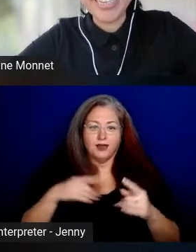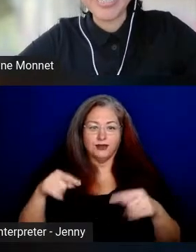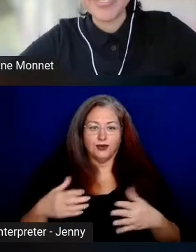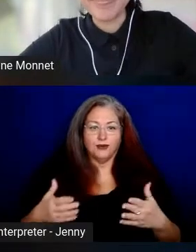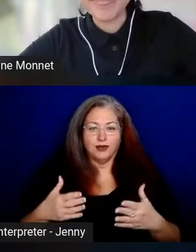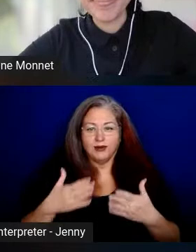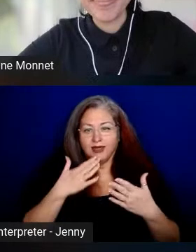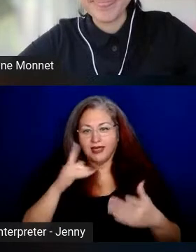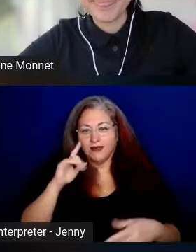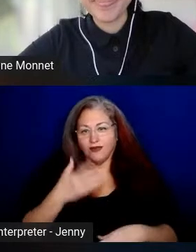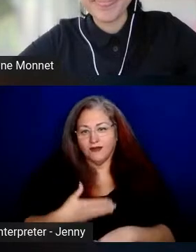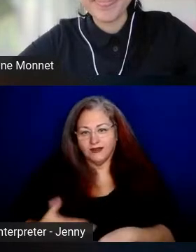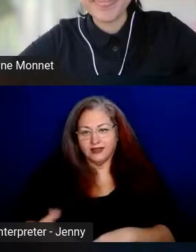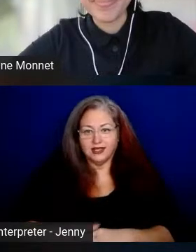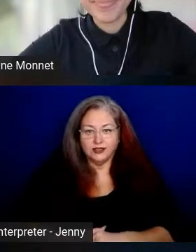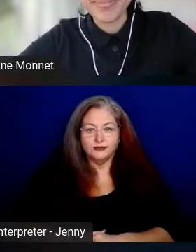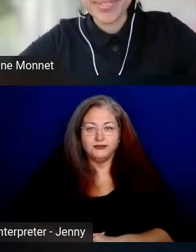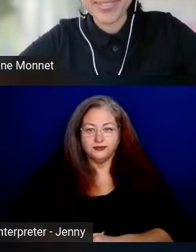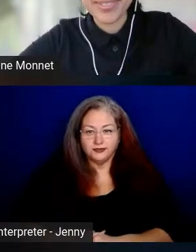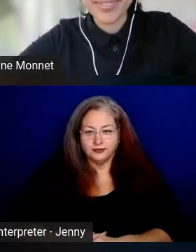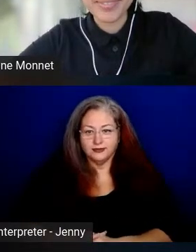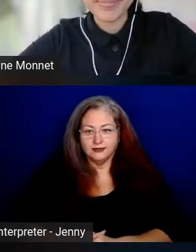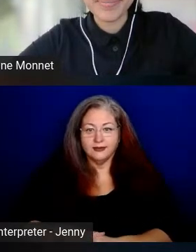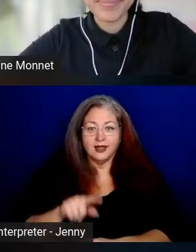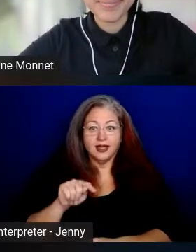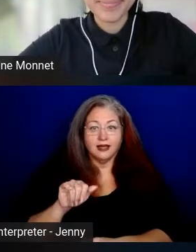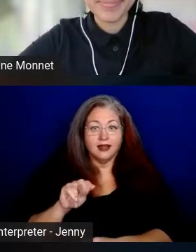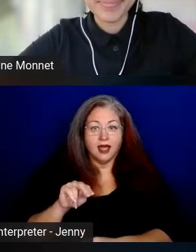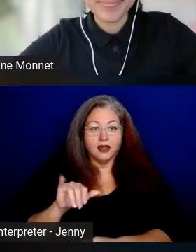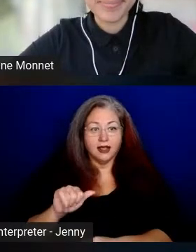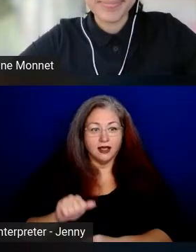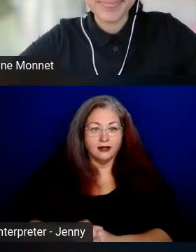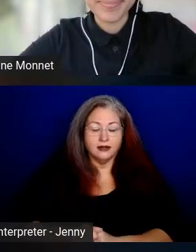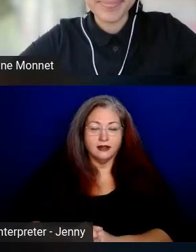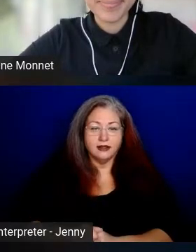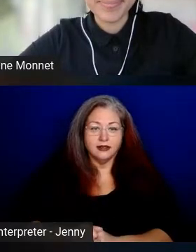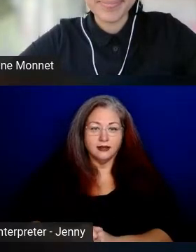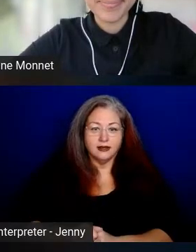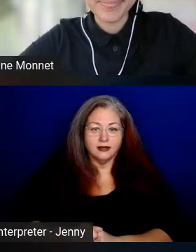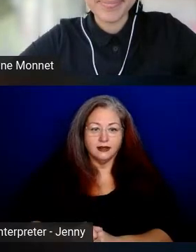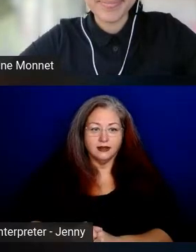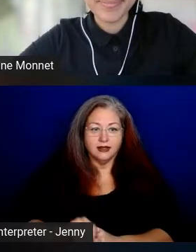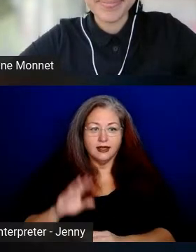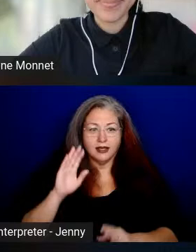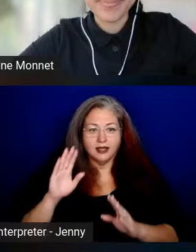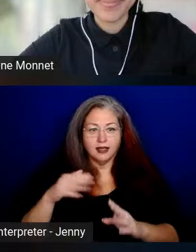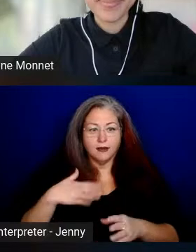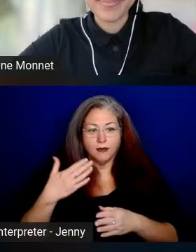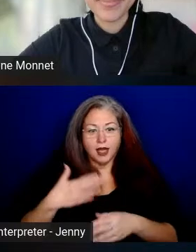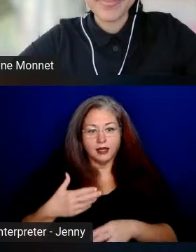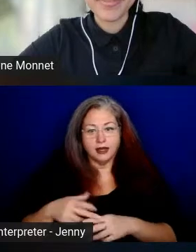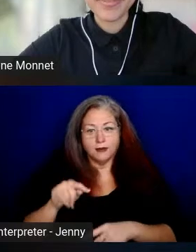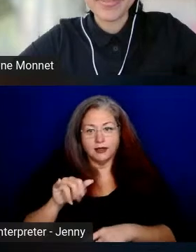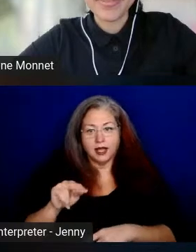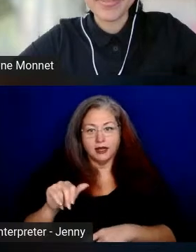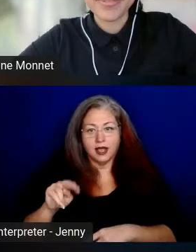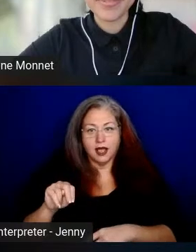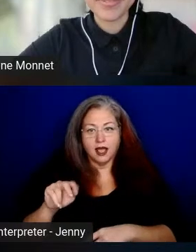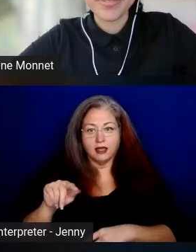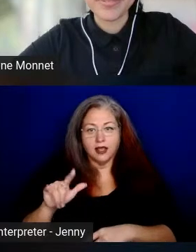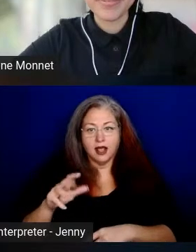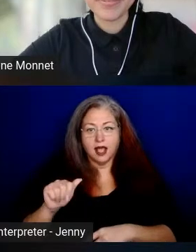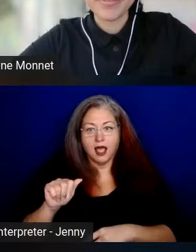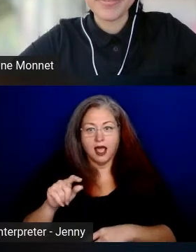the invitation. Thank you. Tanya? Bushu, Anin, Tanya Talaga